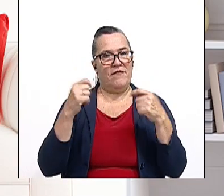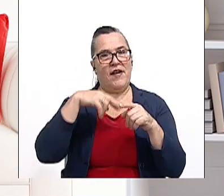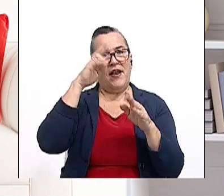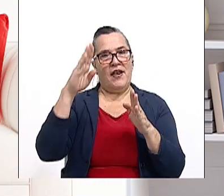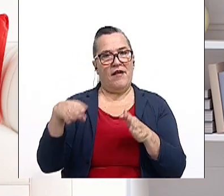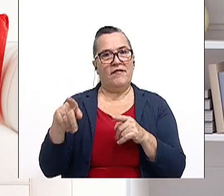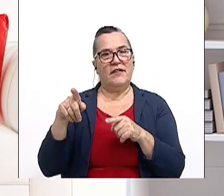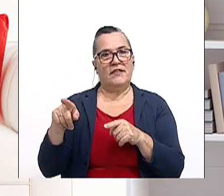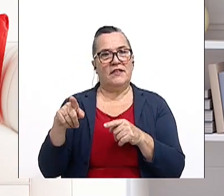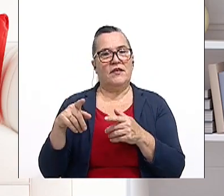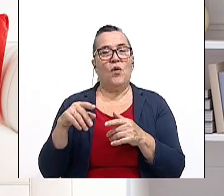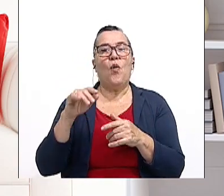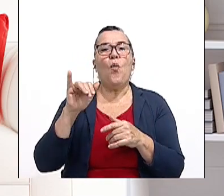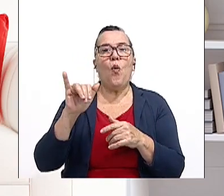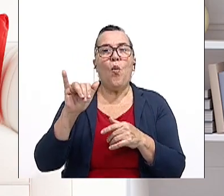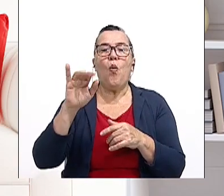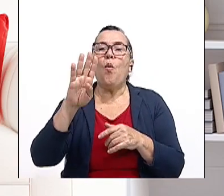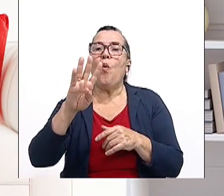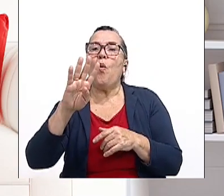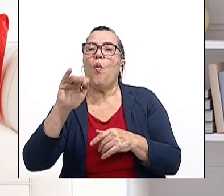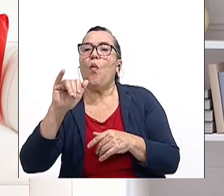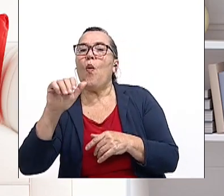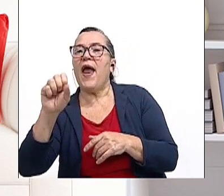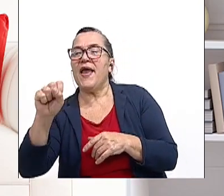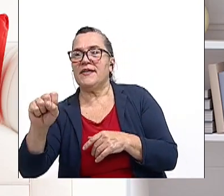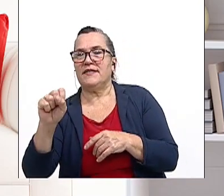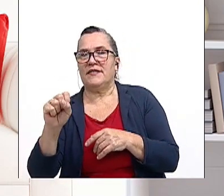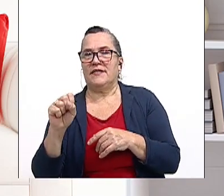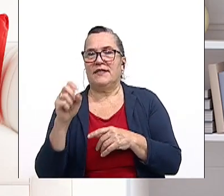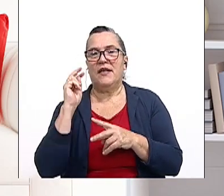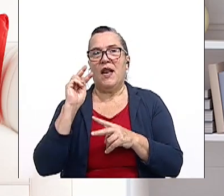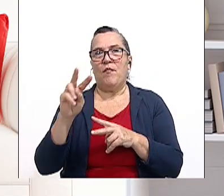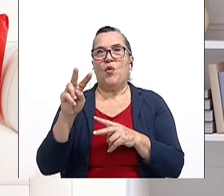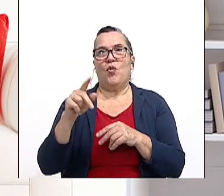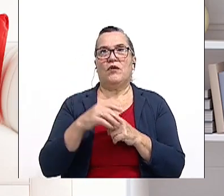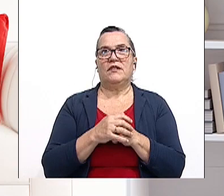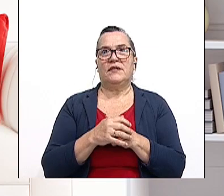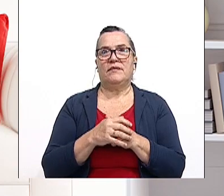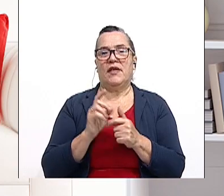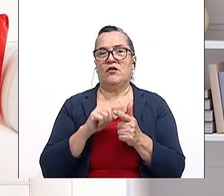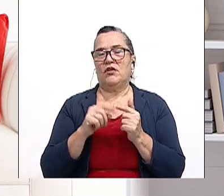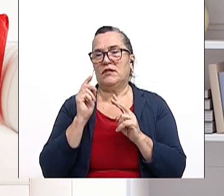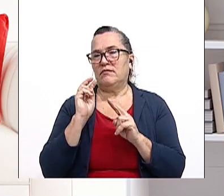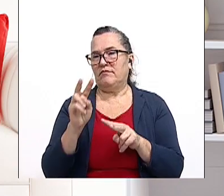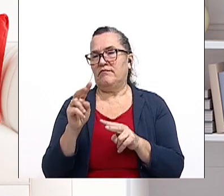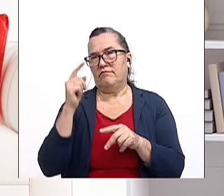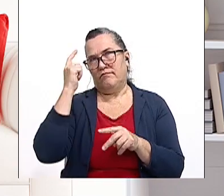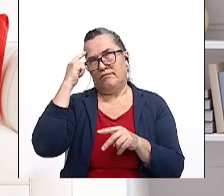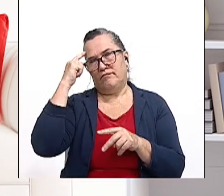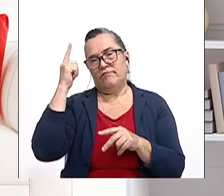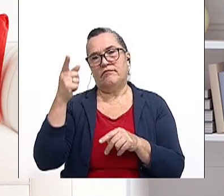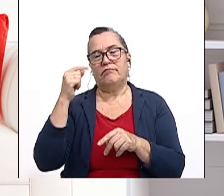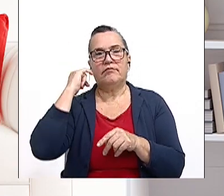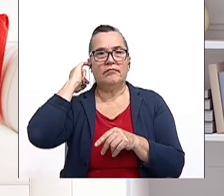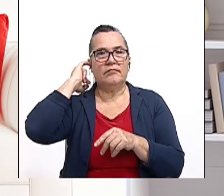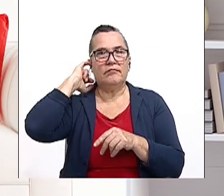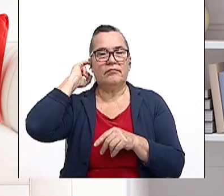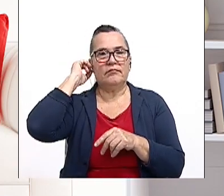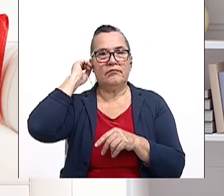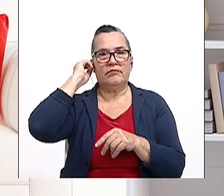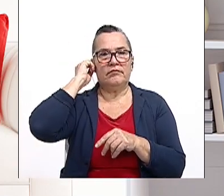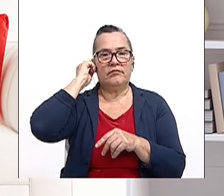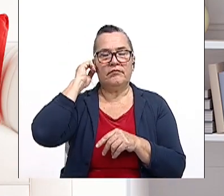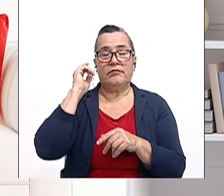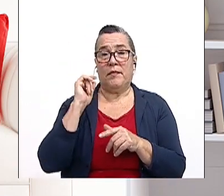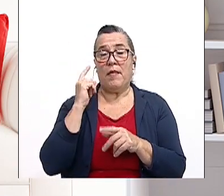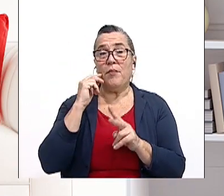ways that you'll see on the next slide, okay? So think about these questions first. We are